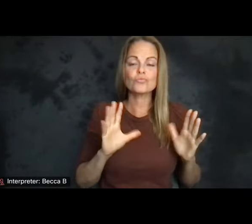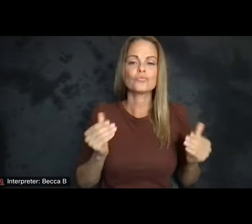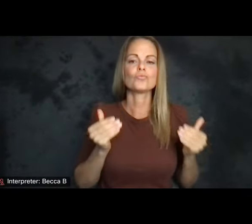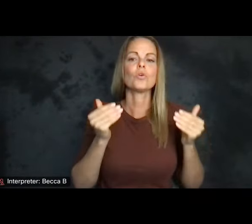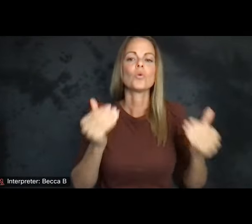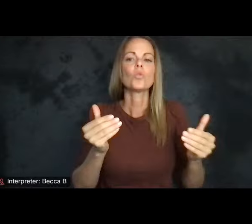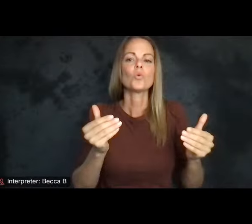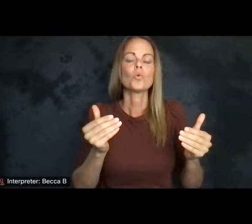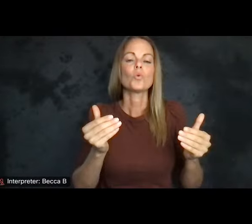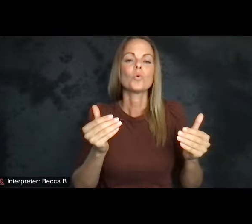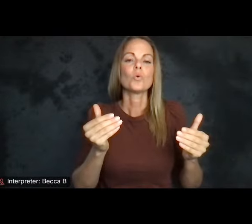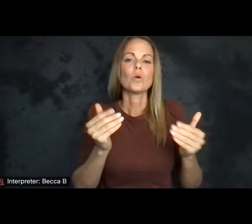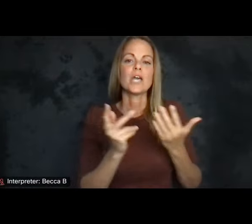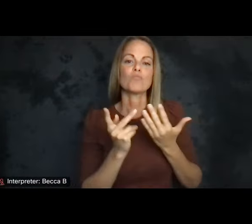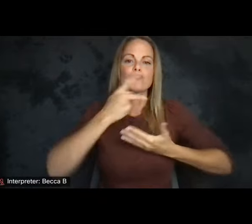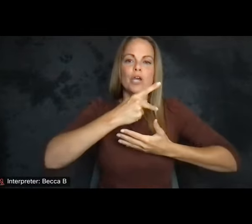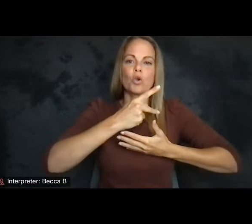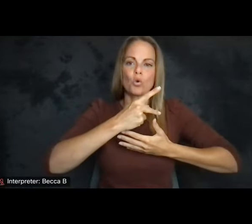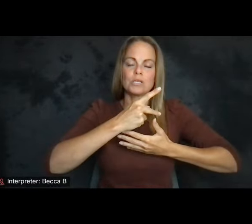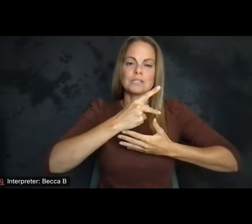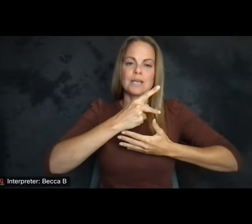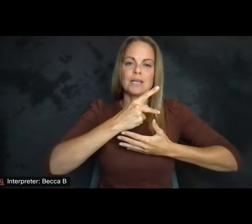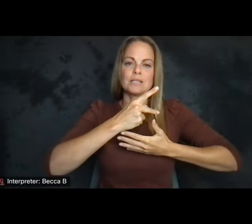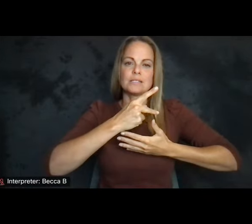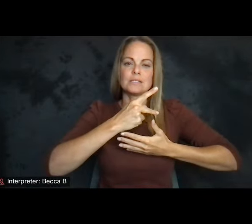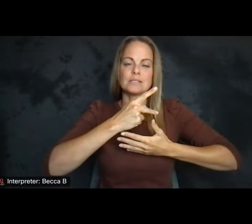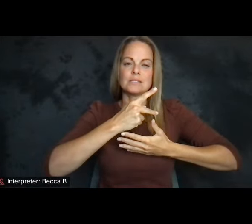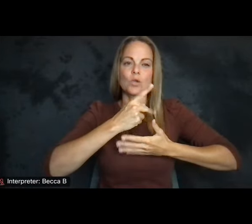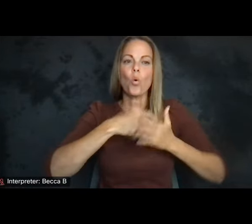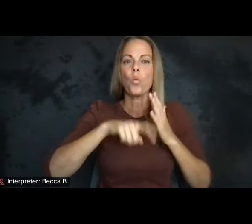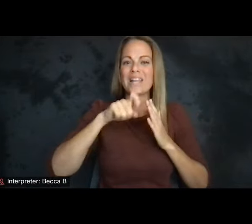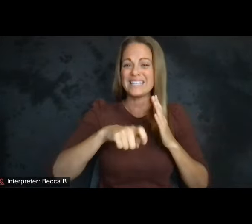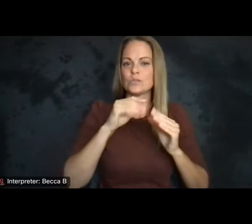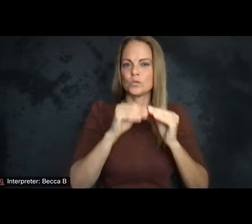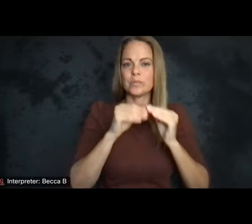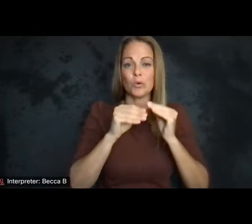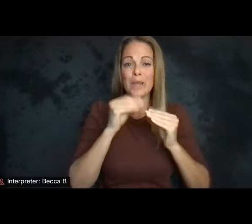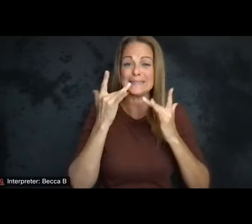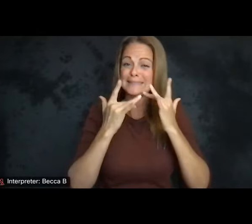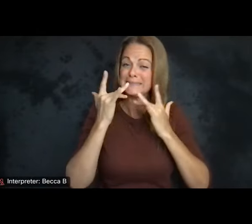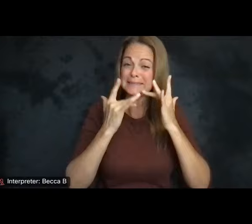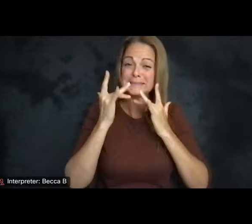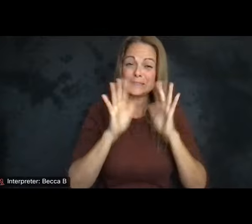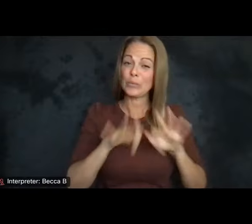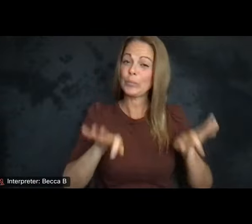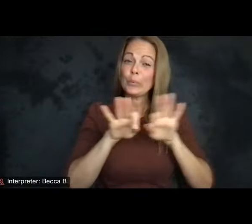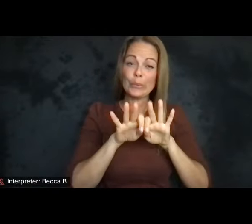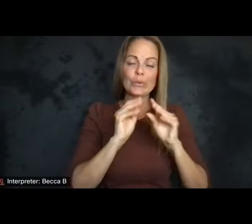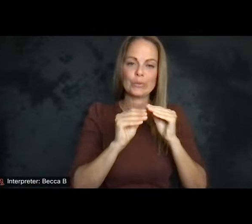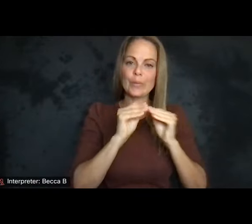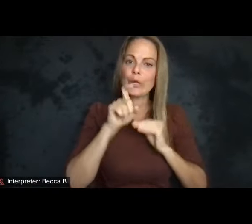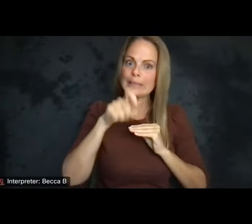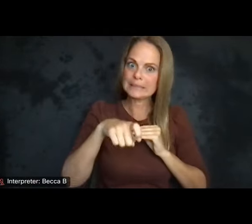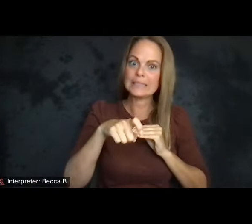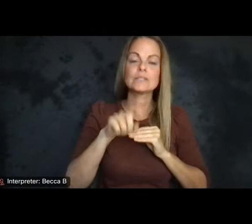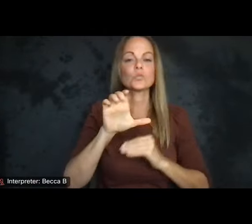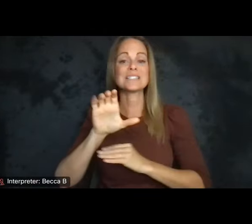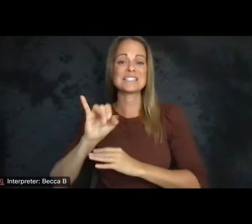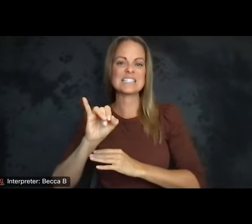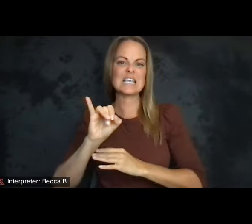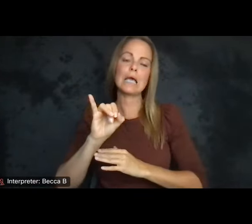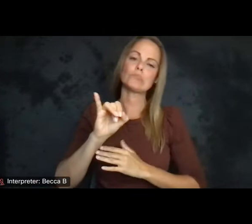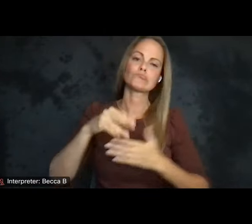and prioritize those items that desperately need to be repaired. So the CIs will fluctuate, but that's based